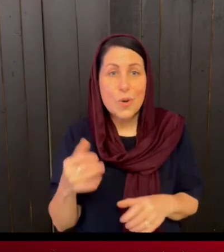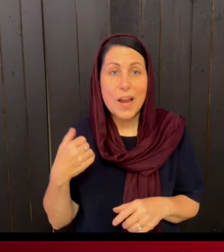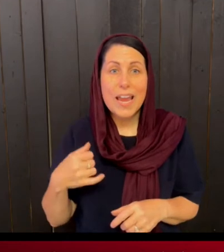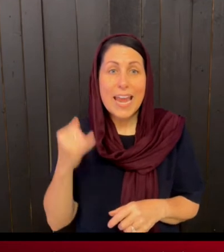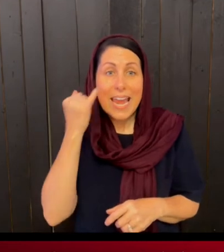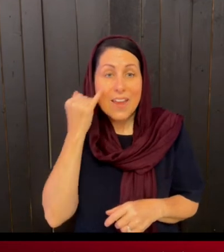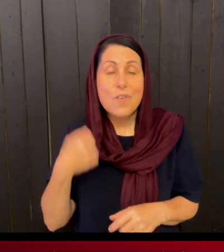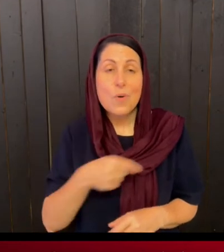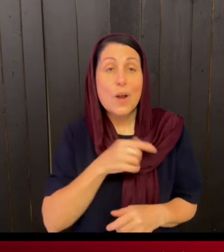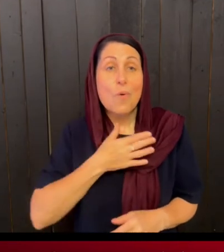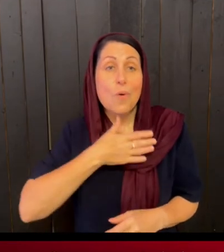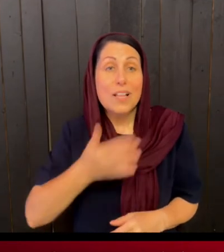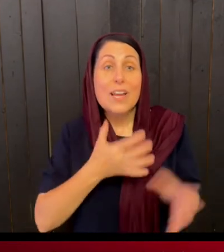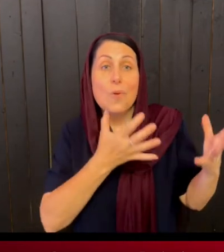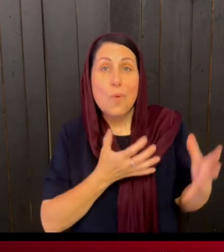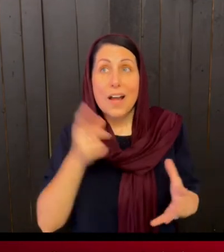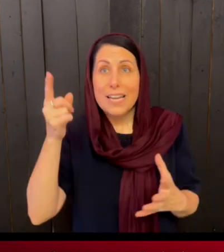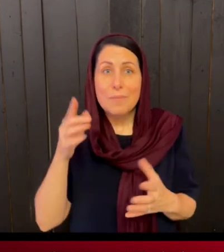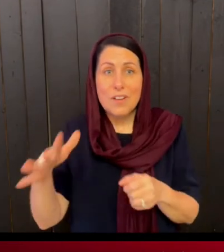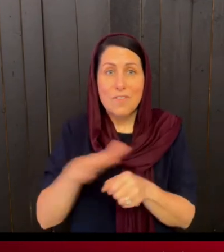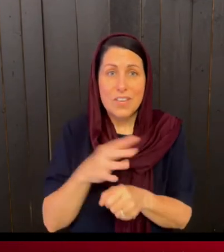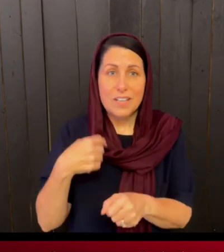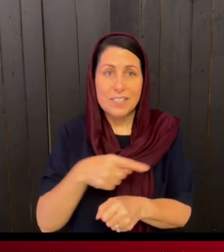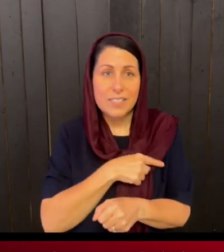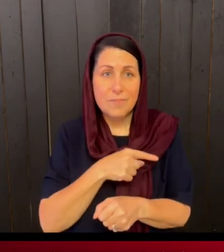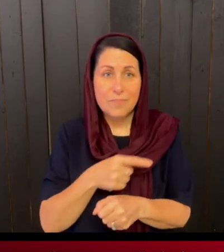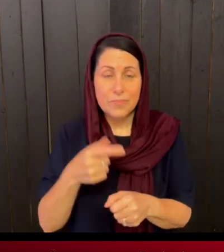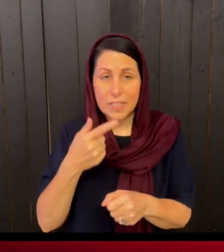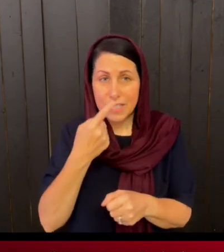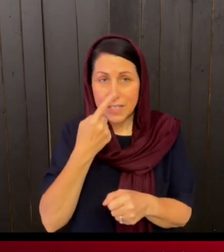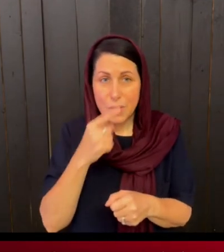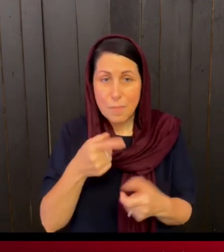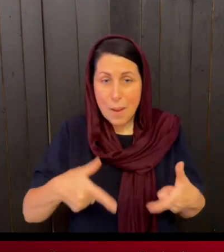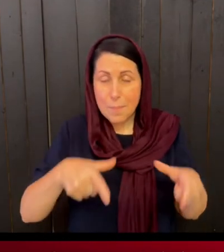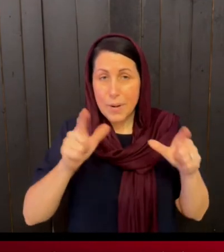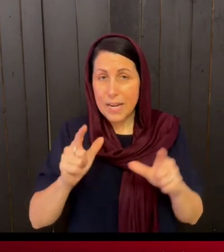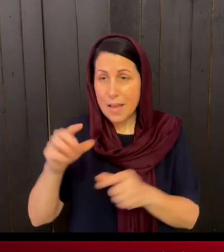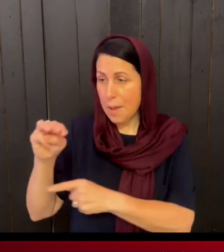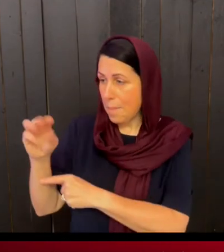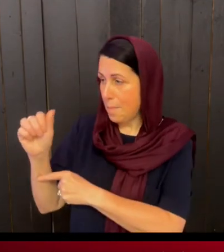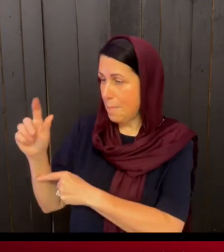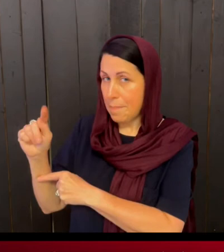be filled with him. And could you bring up Matthew 5, verse 6?